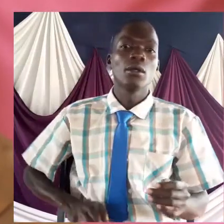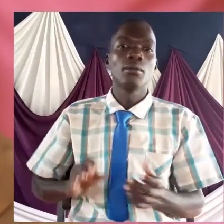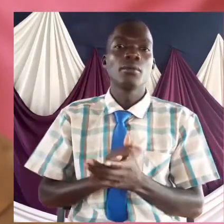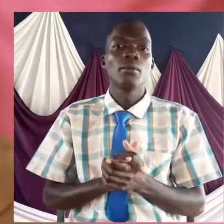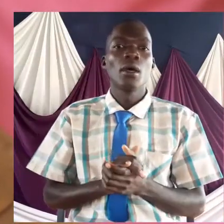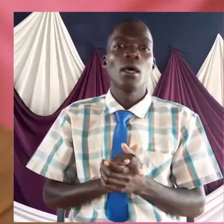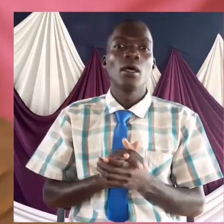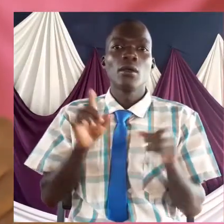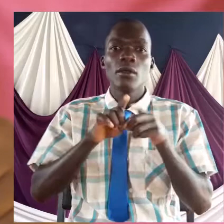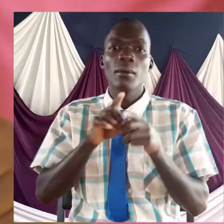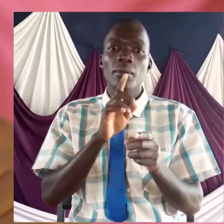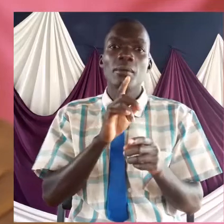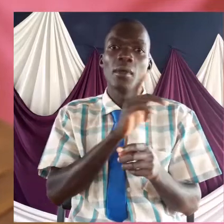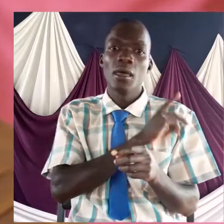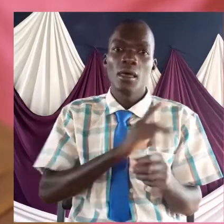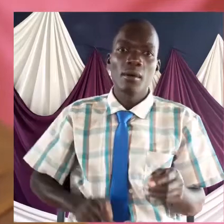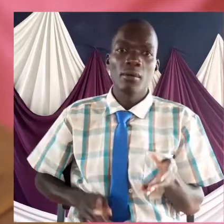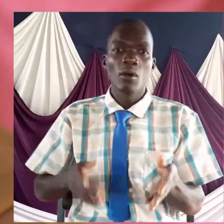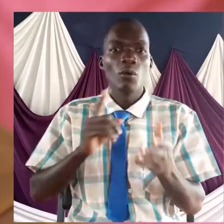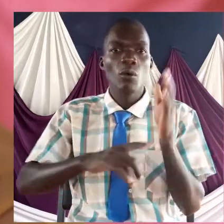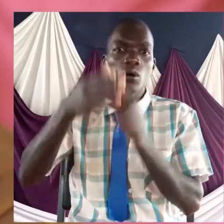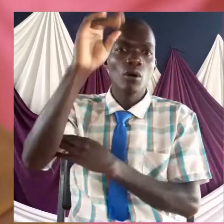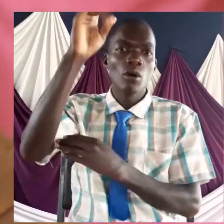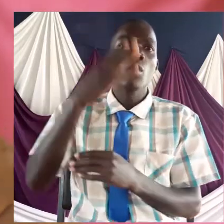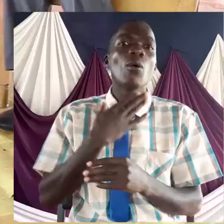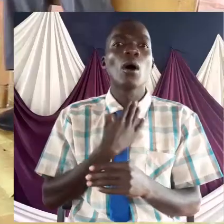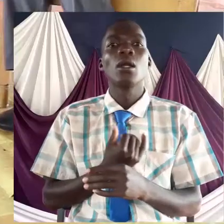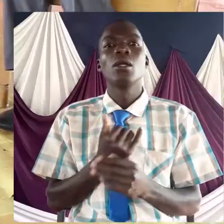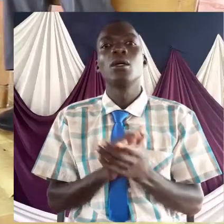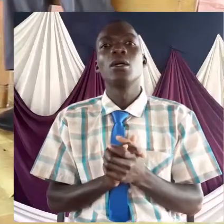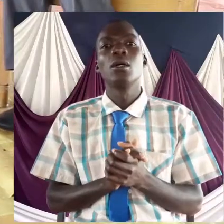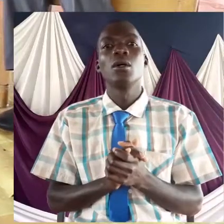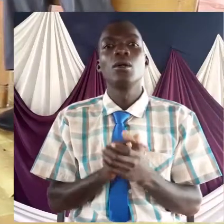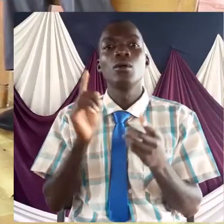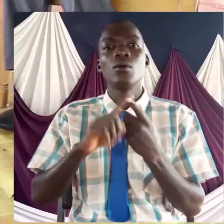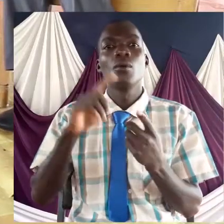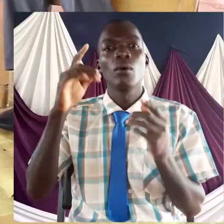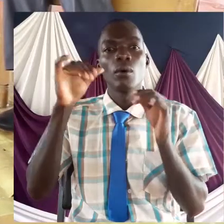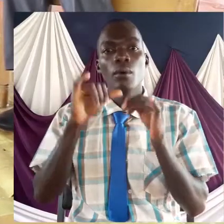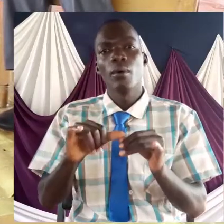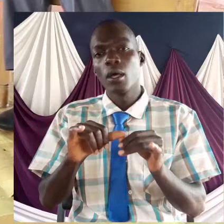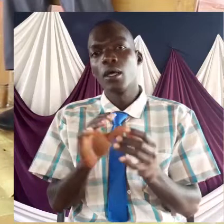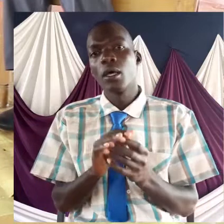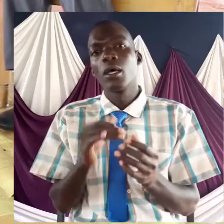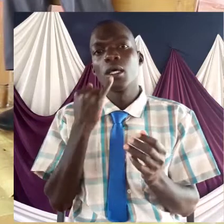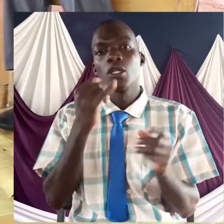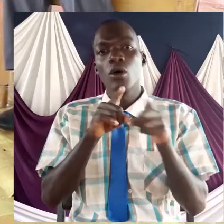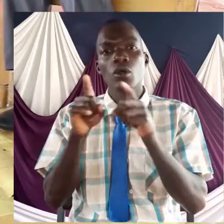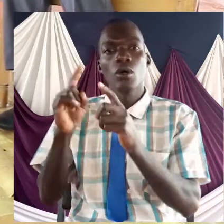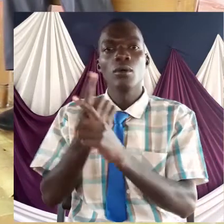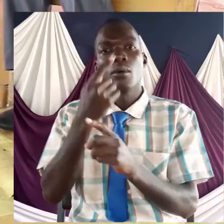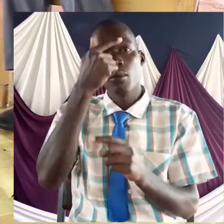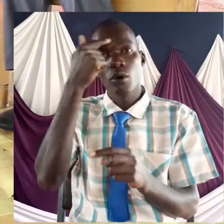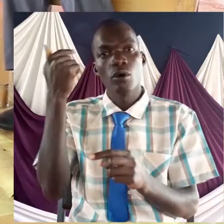emphasis is different, and what God wants to convey is also different,